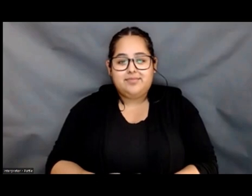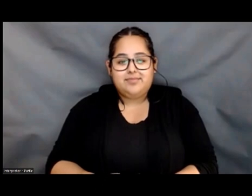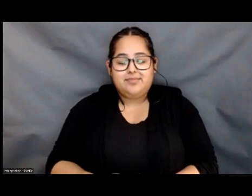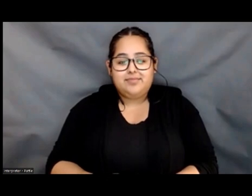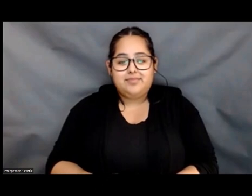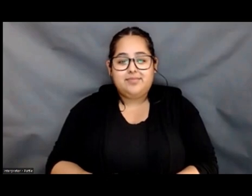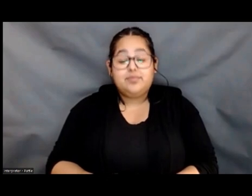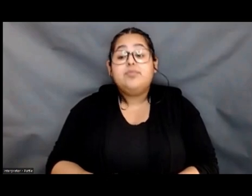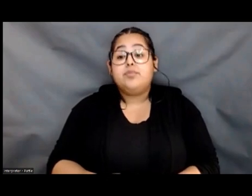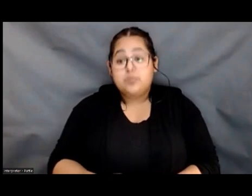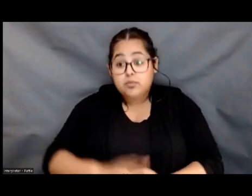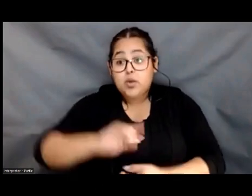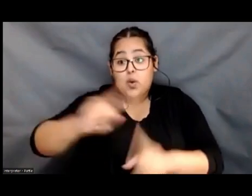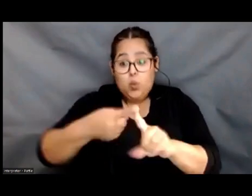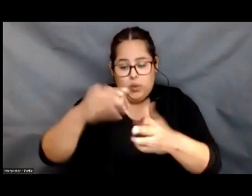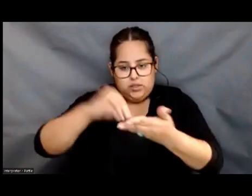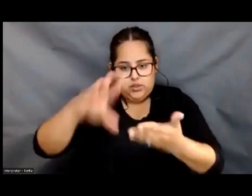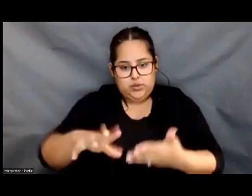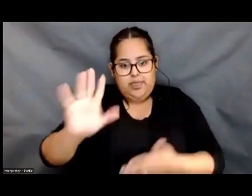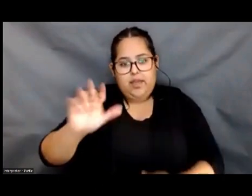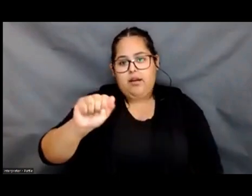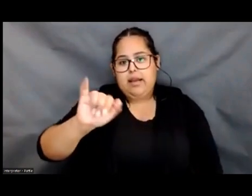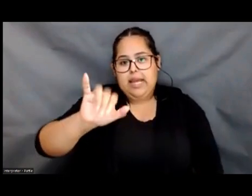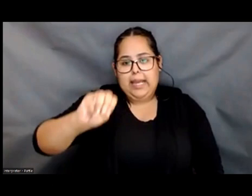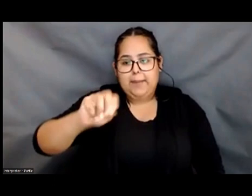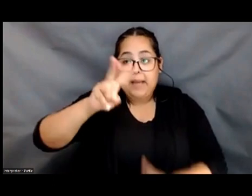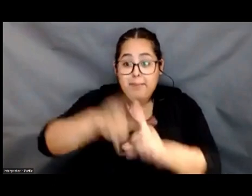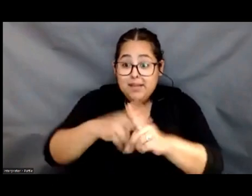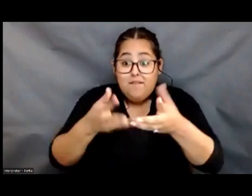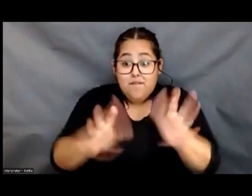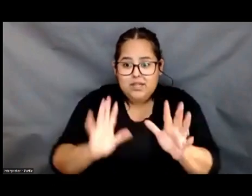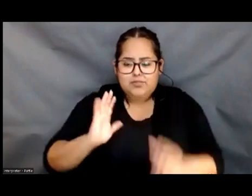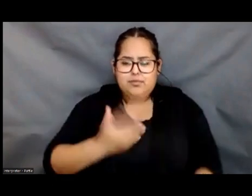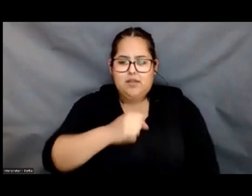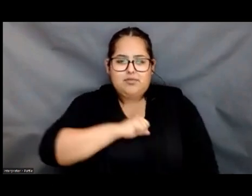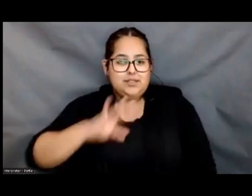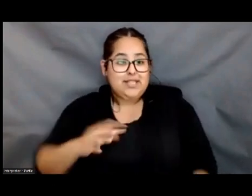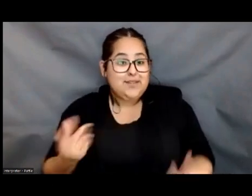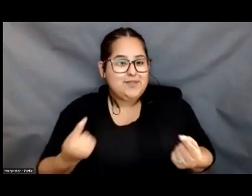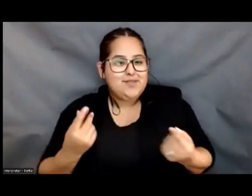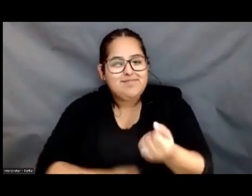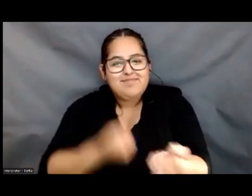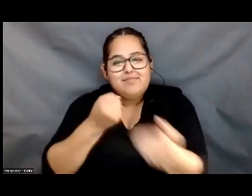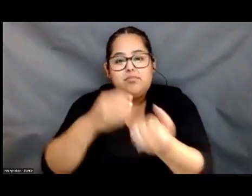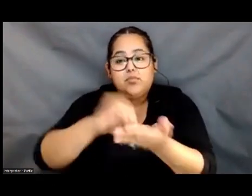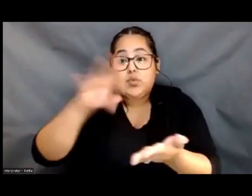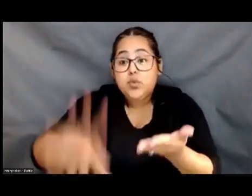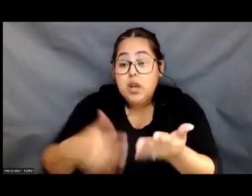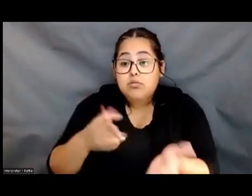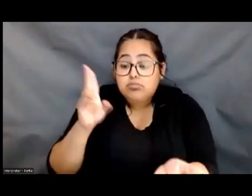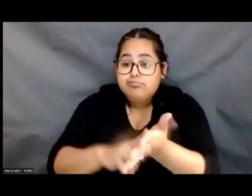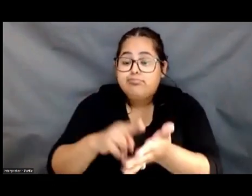And then once a student's AIM app is completed, our staff will support students in signing a release form, which will